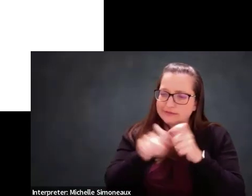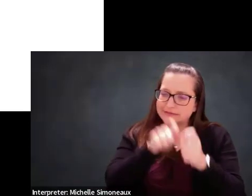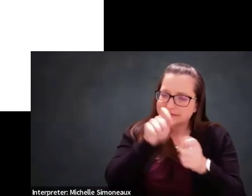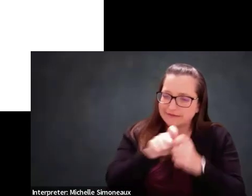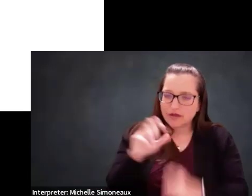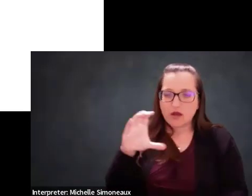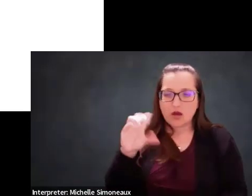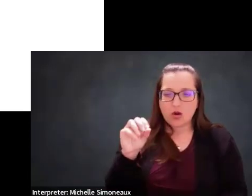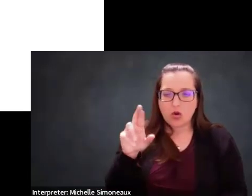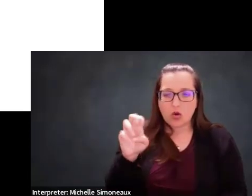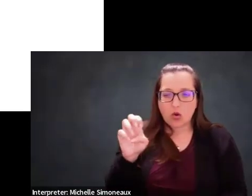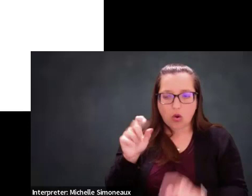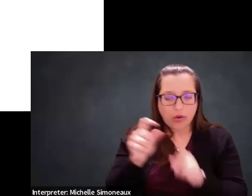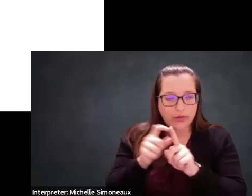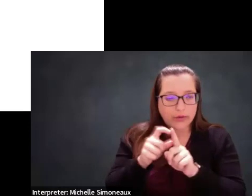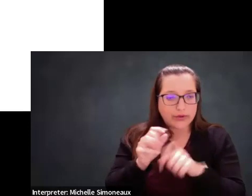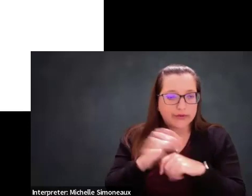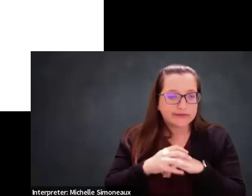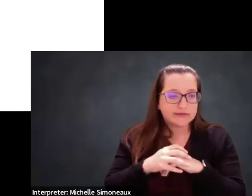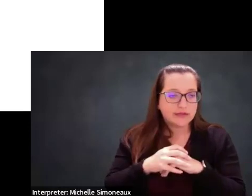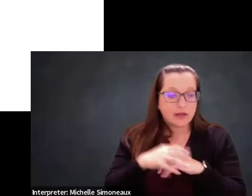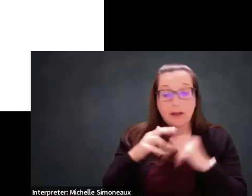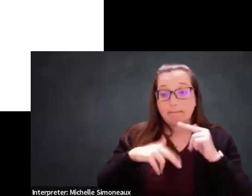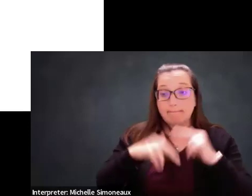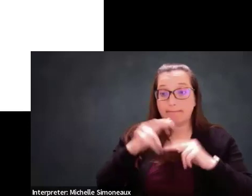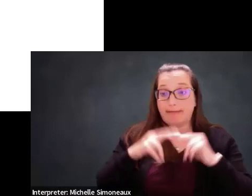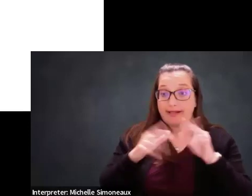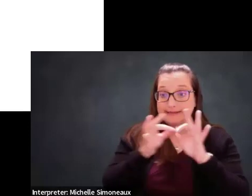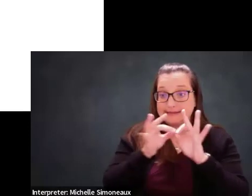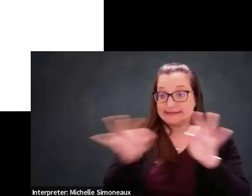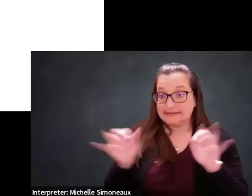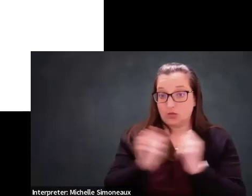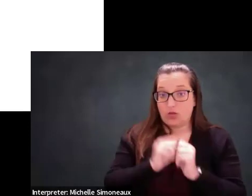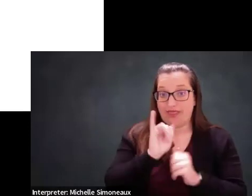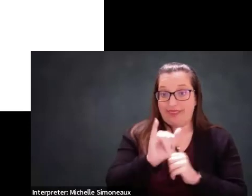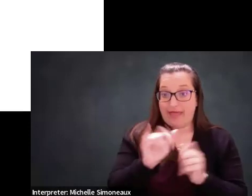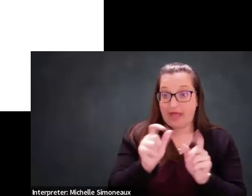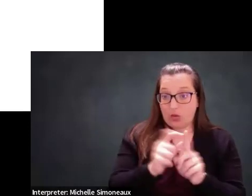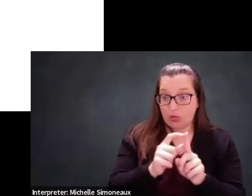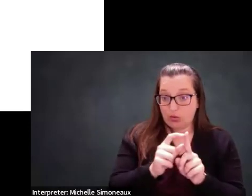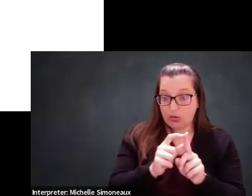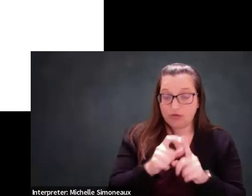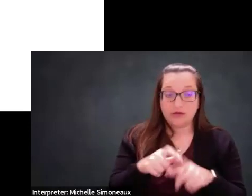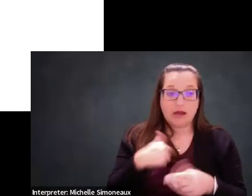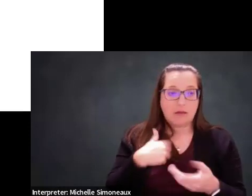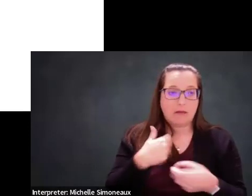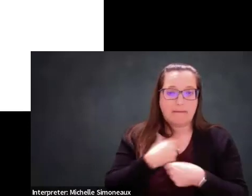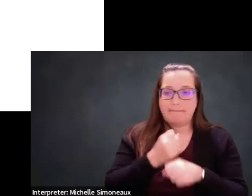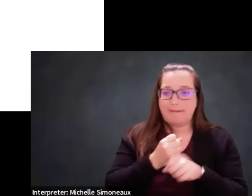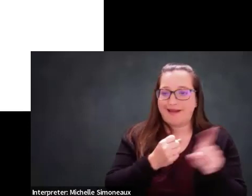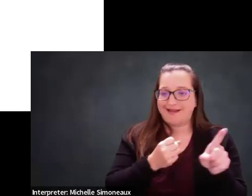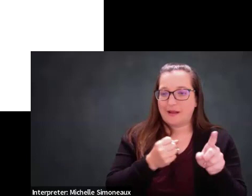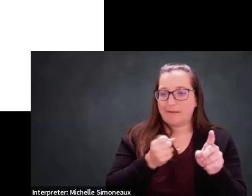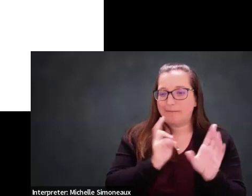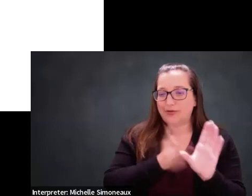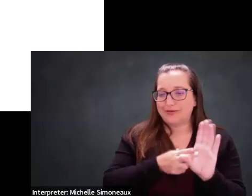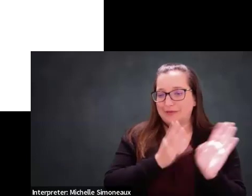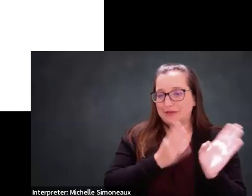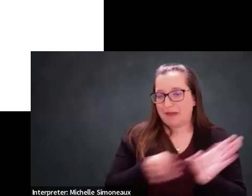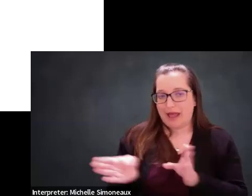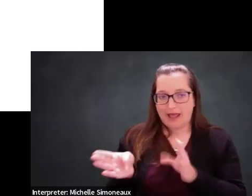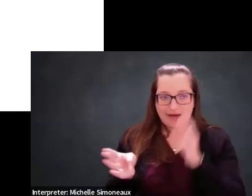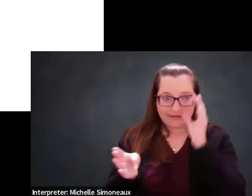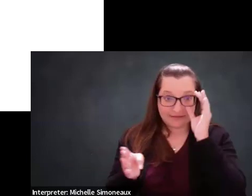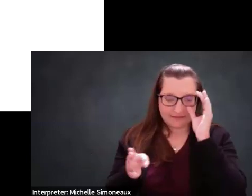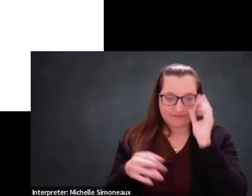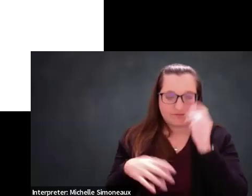working on, um, maybe building sentences with this core word, um, I make a participation plan. So I call it like the pathway. So